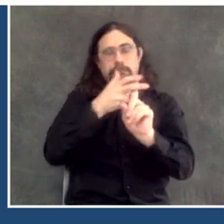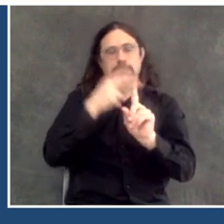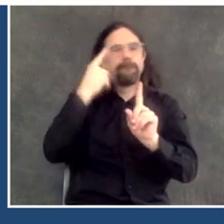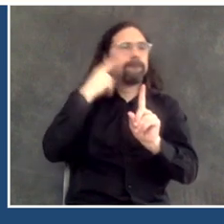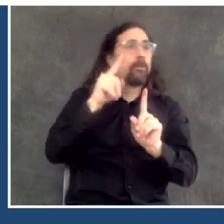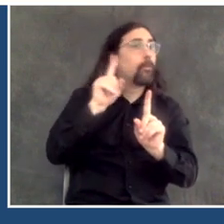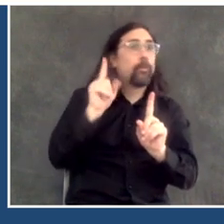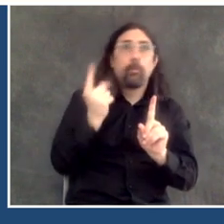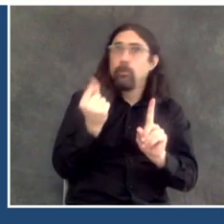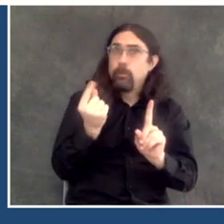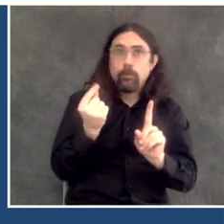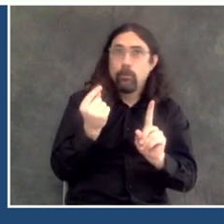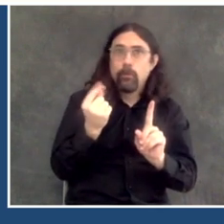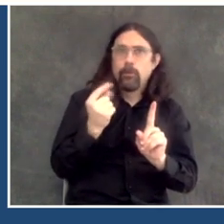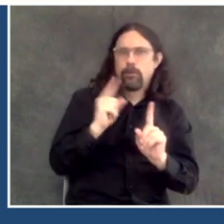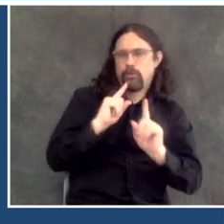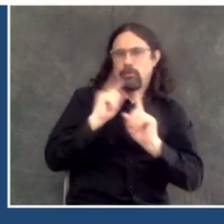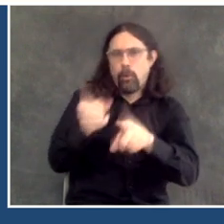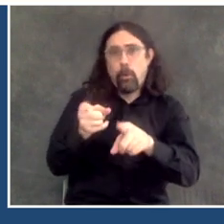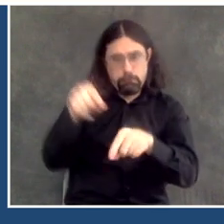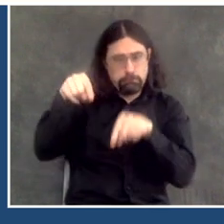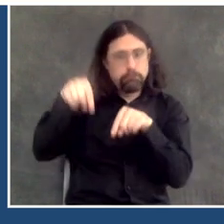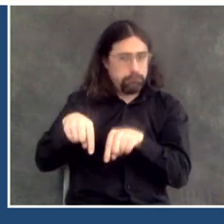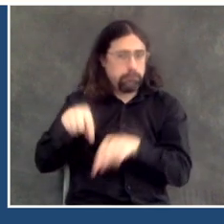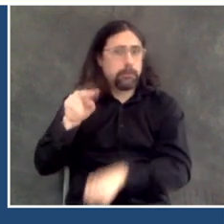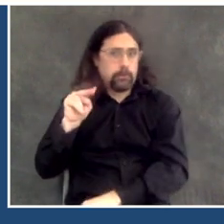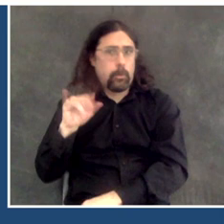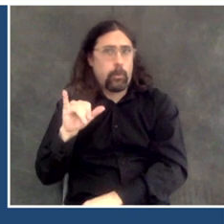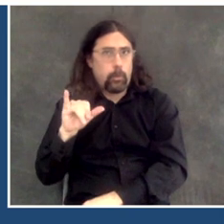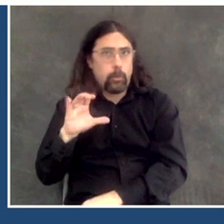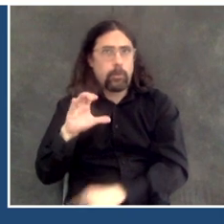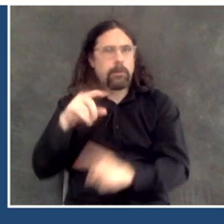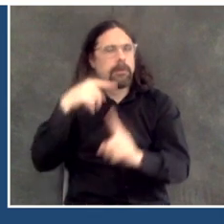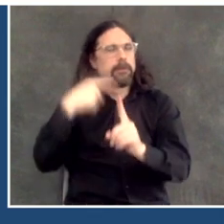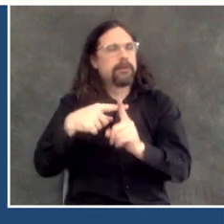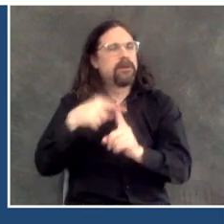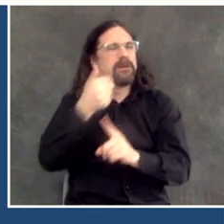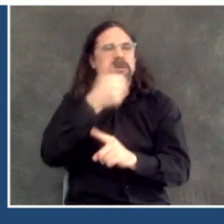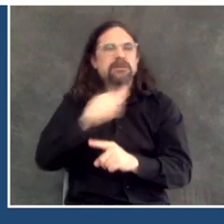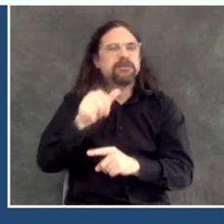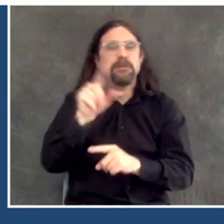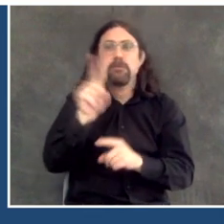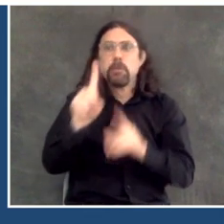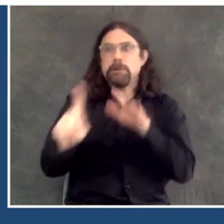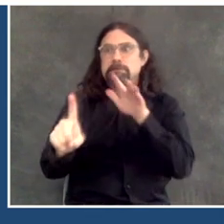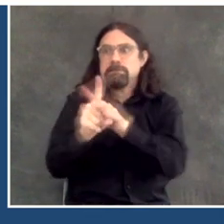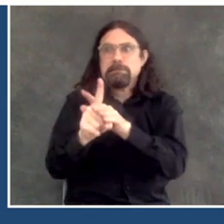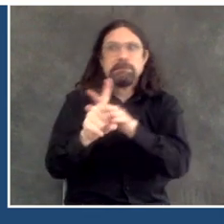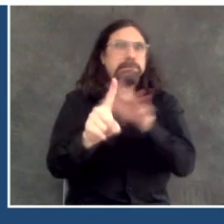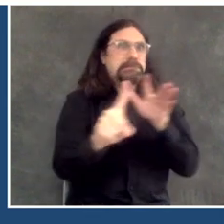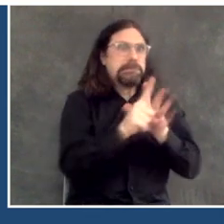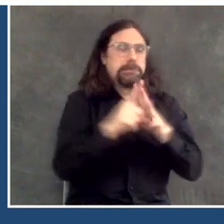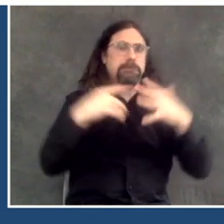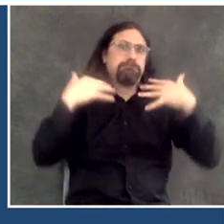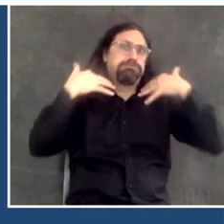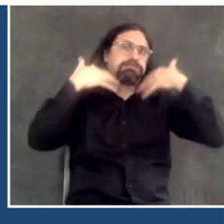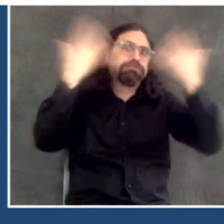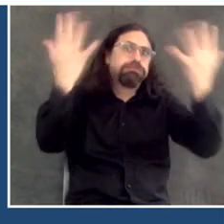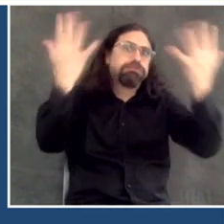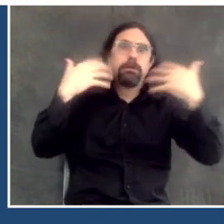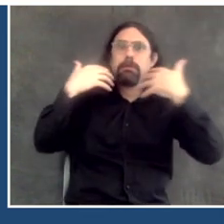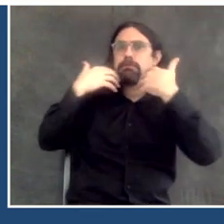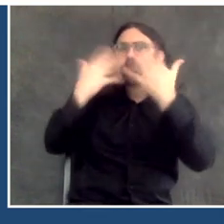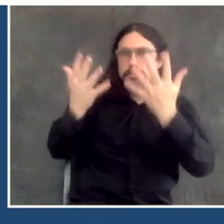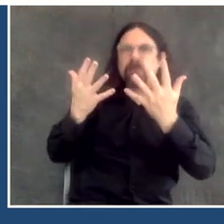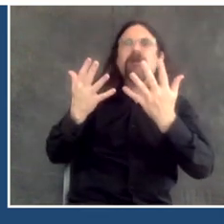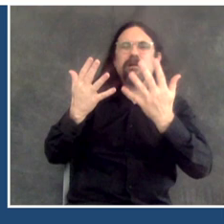them rapidly where they are needed most, and then move them rapidly to the next biggest problem,